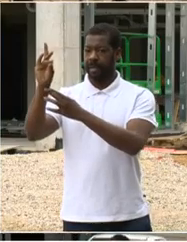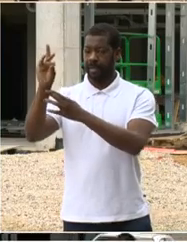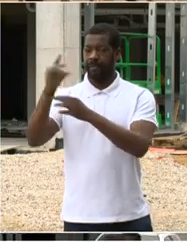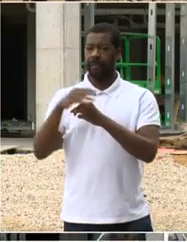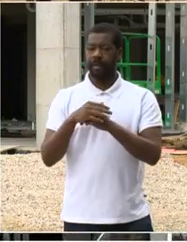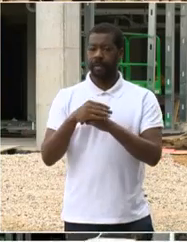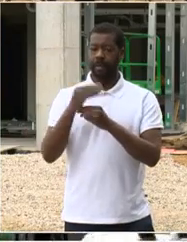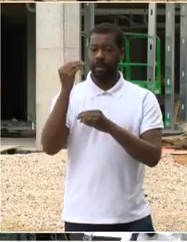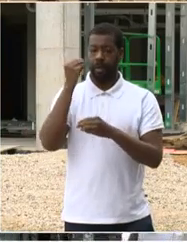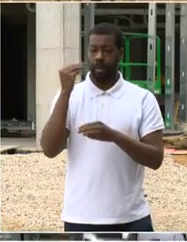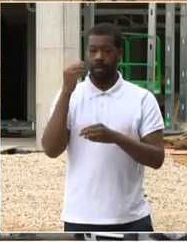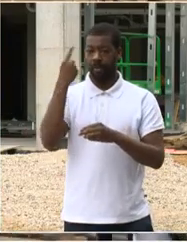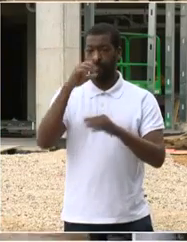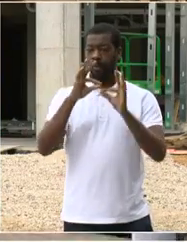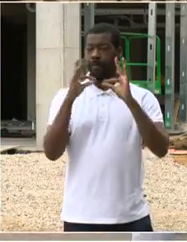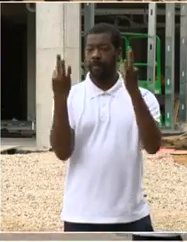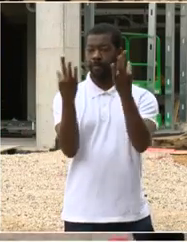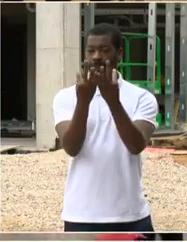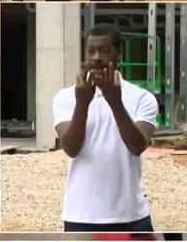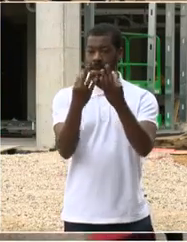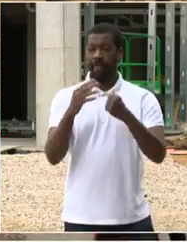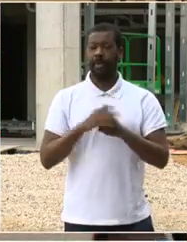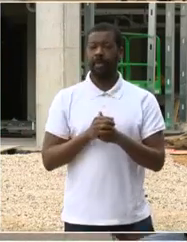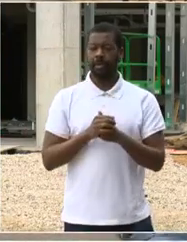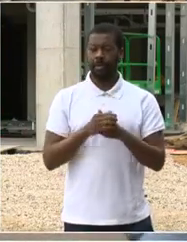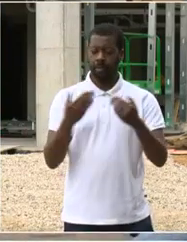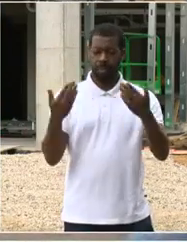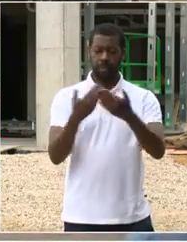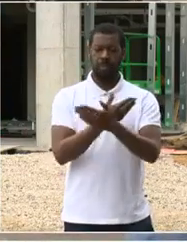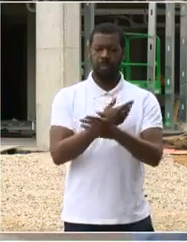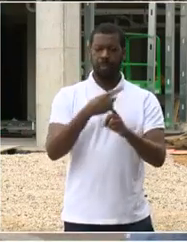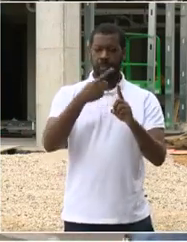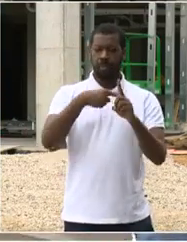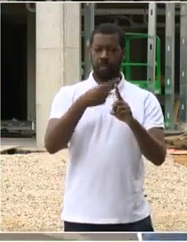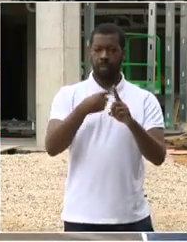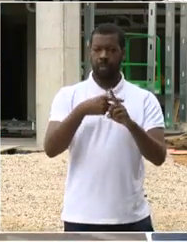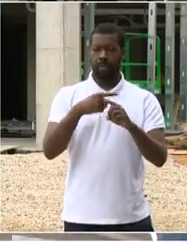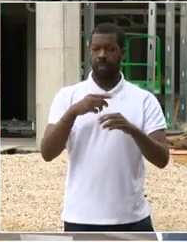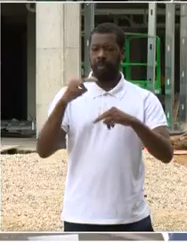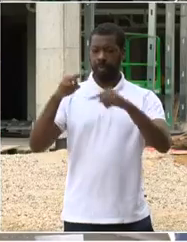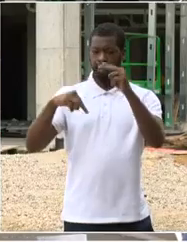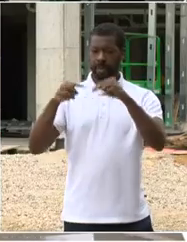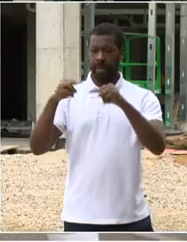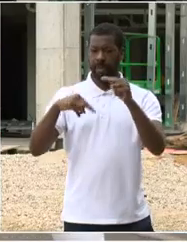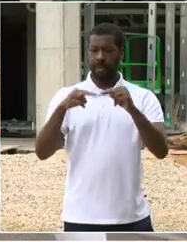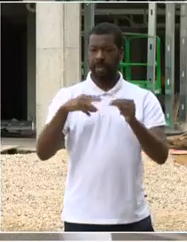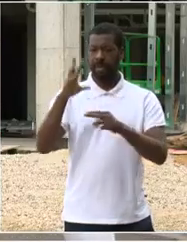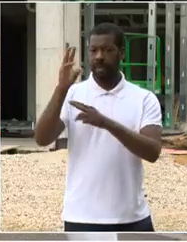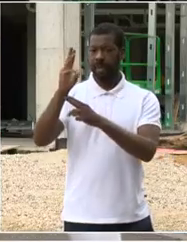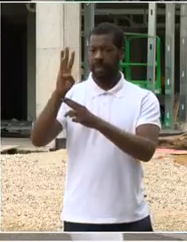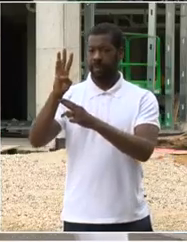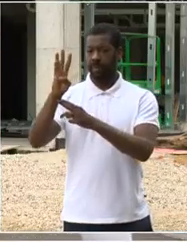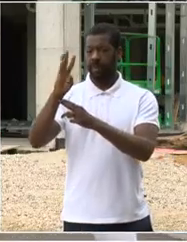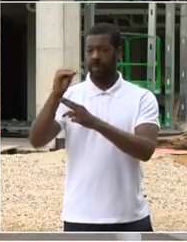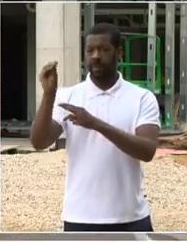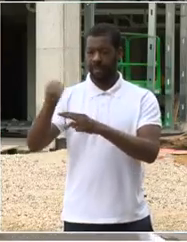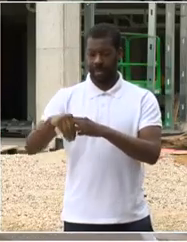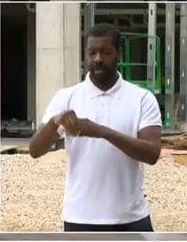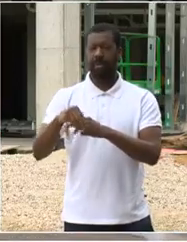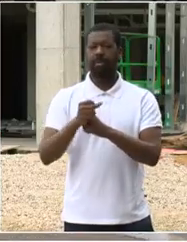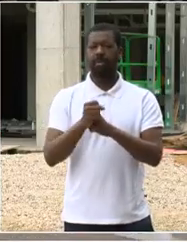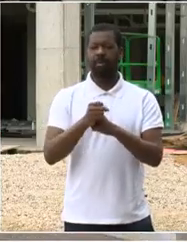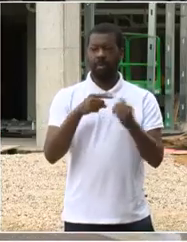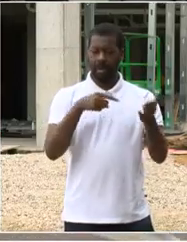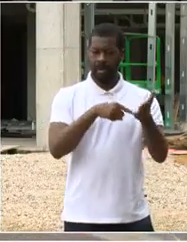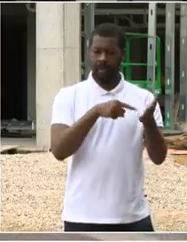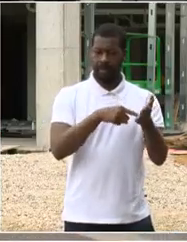of family housing, rental new construction, and those will be 64% affordable